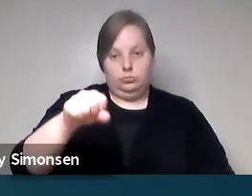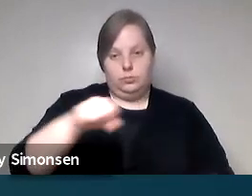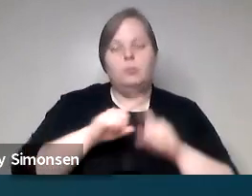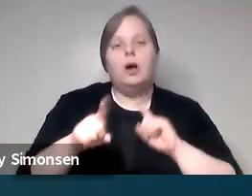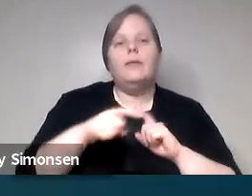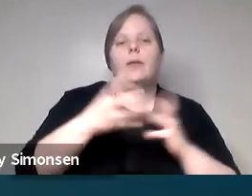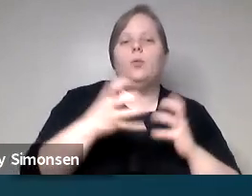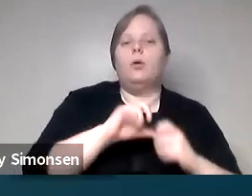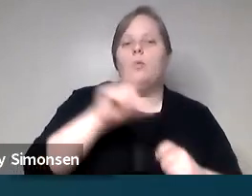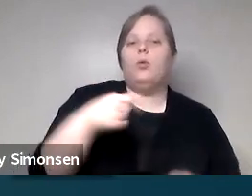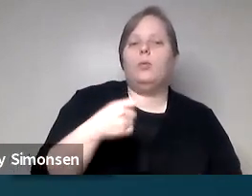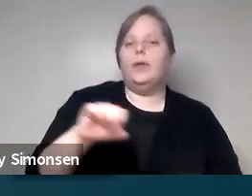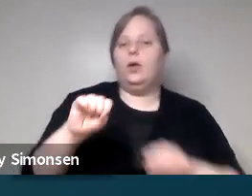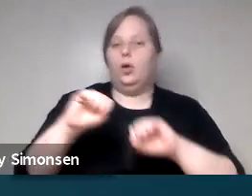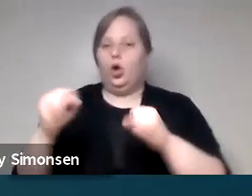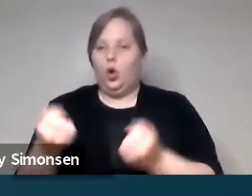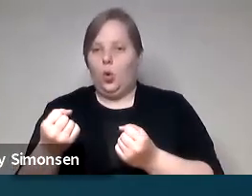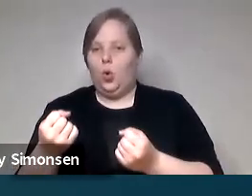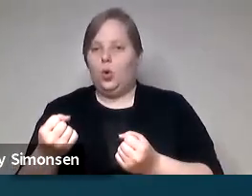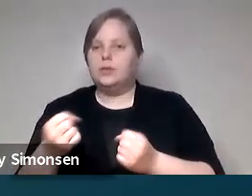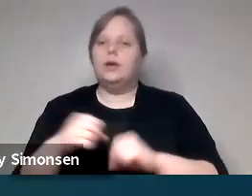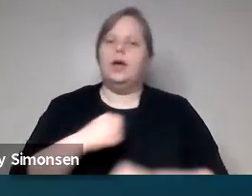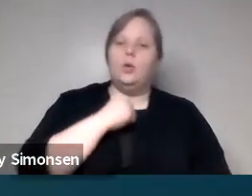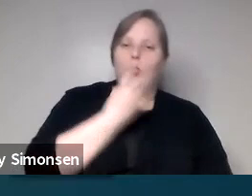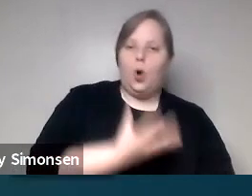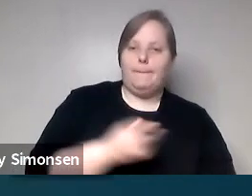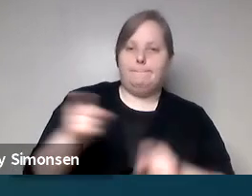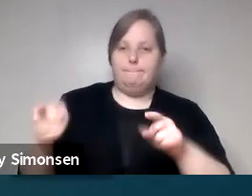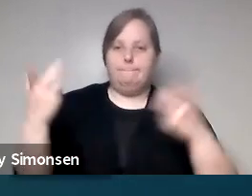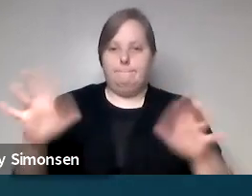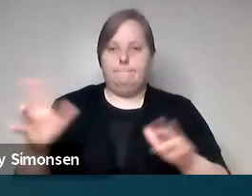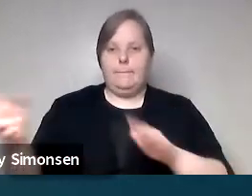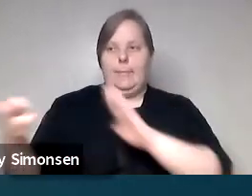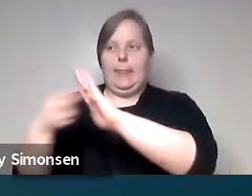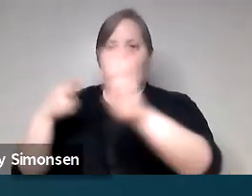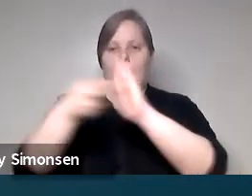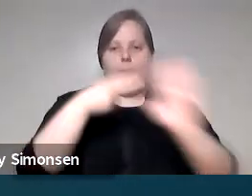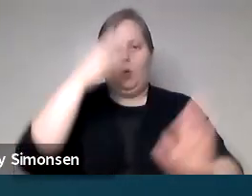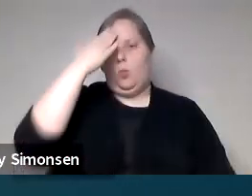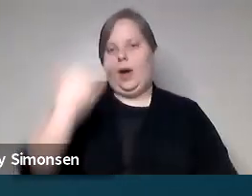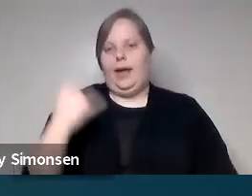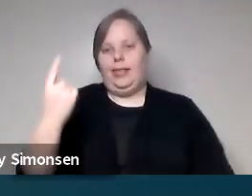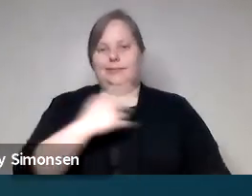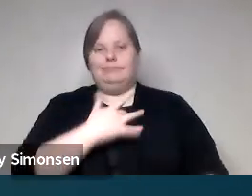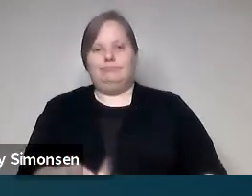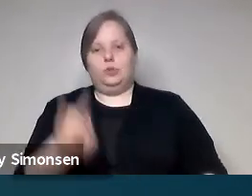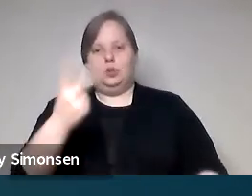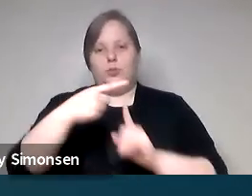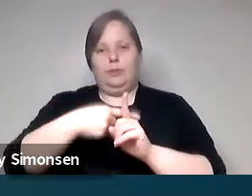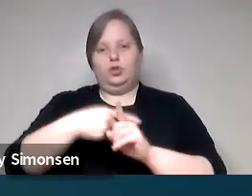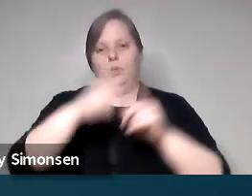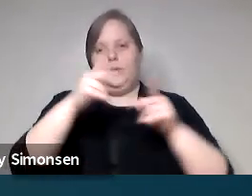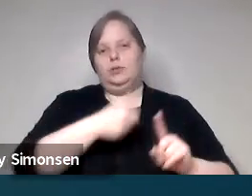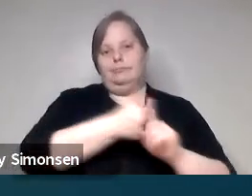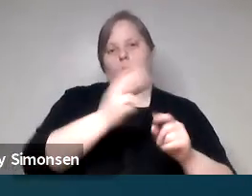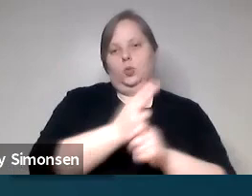only wanted cold and warm to be labeled because those are the only temperatures that that individual